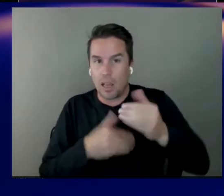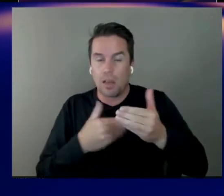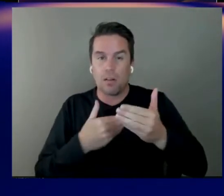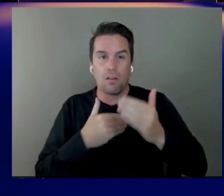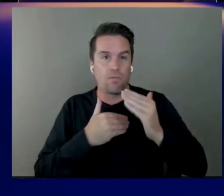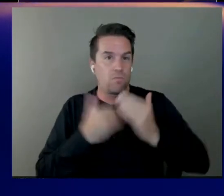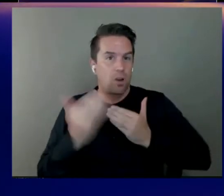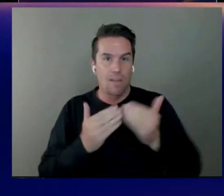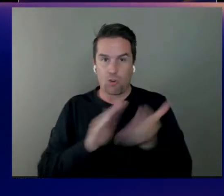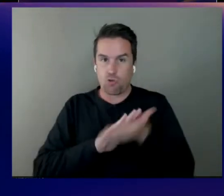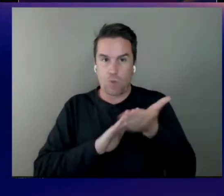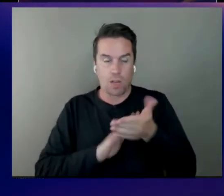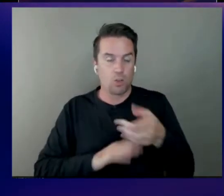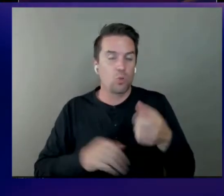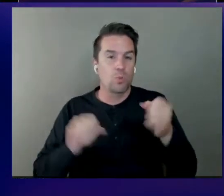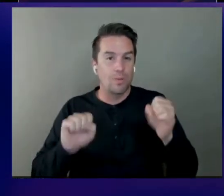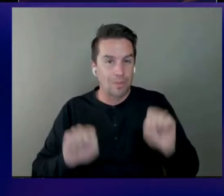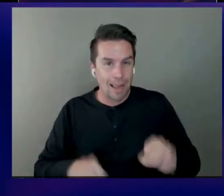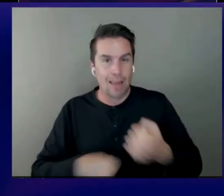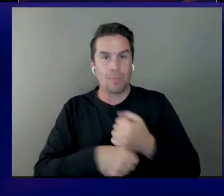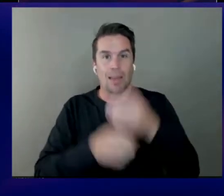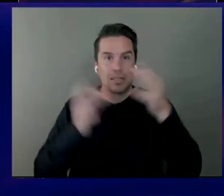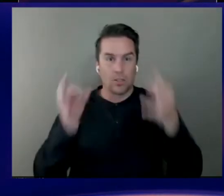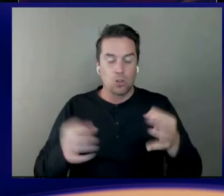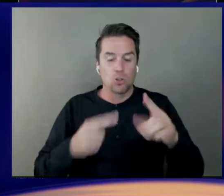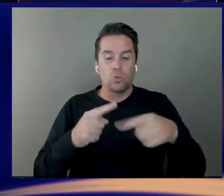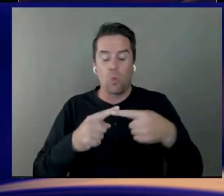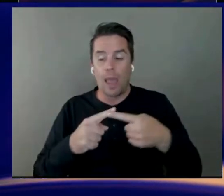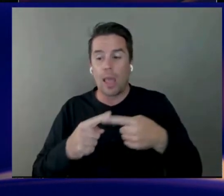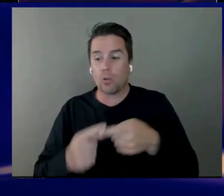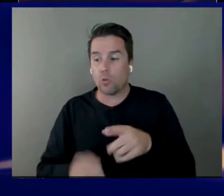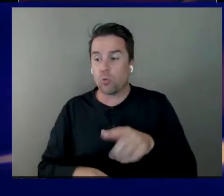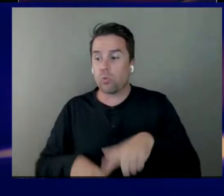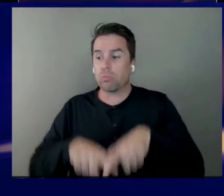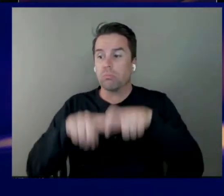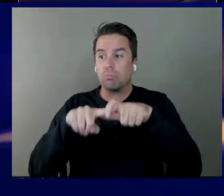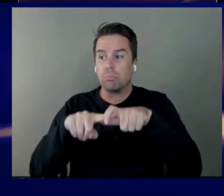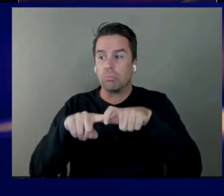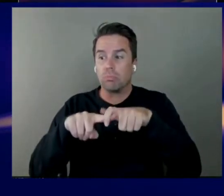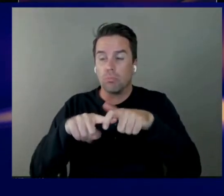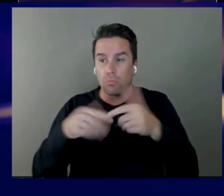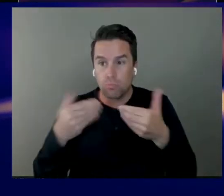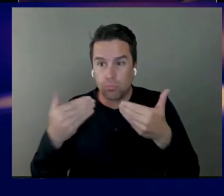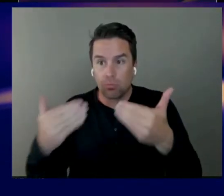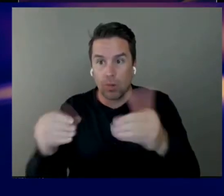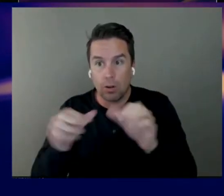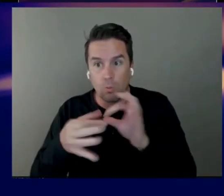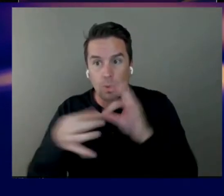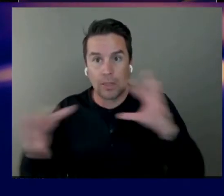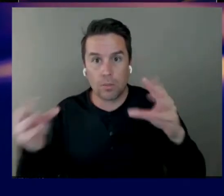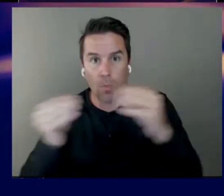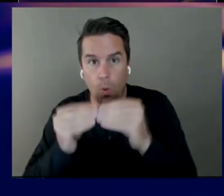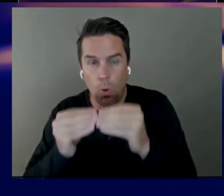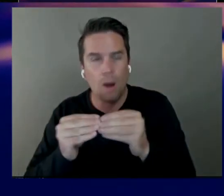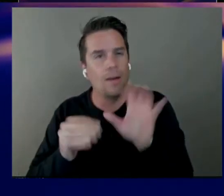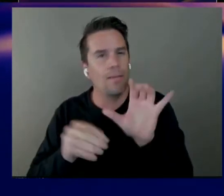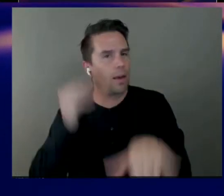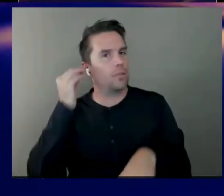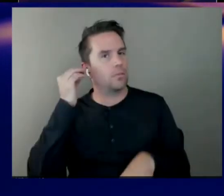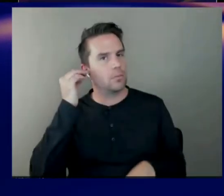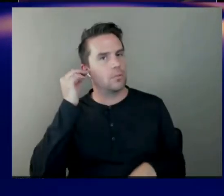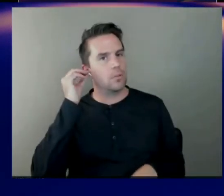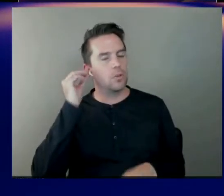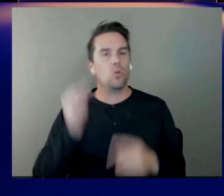off when to pull back, when to release to further audience, etc. Yep. One of the integrations we have with AppConfig is an integration